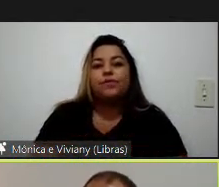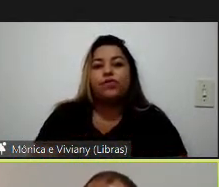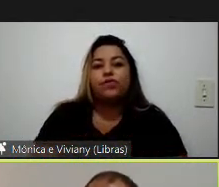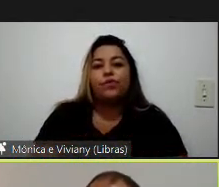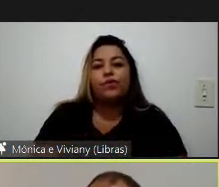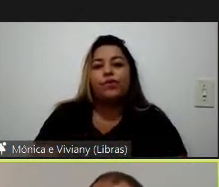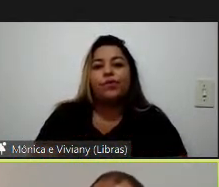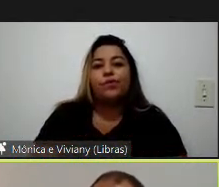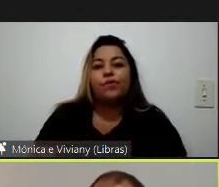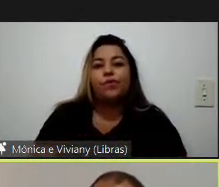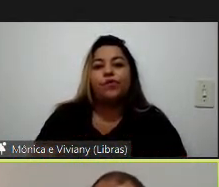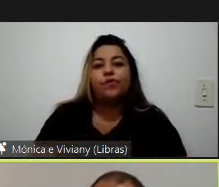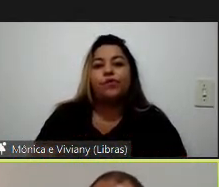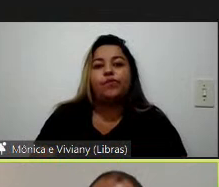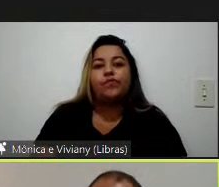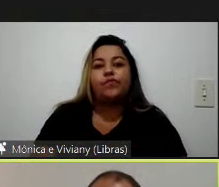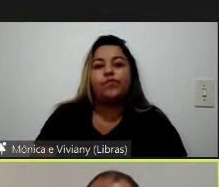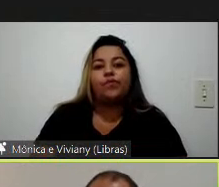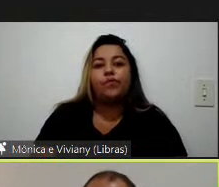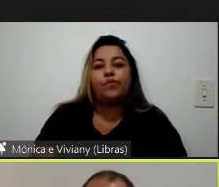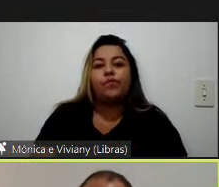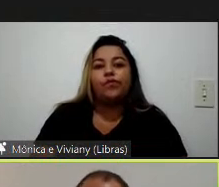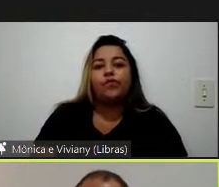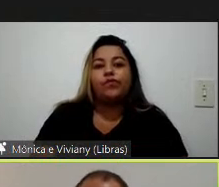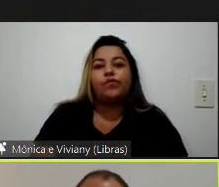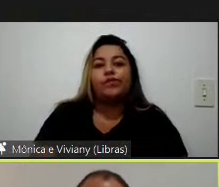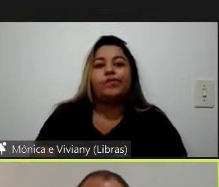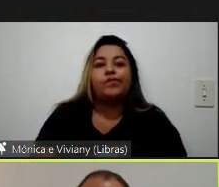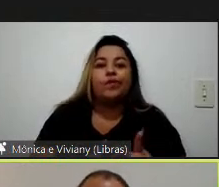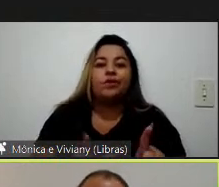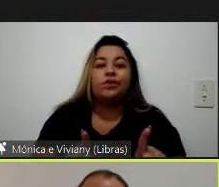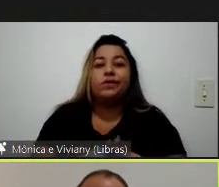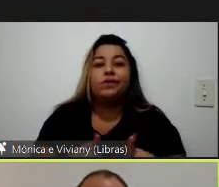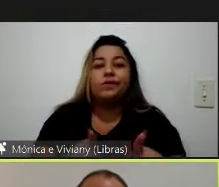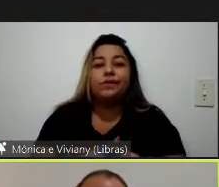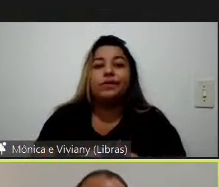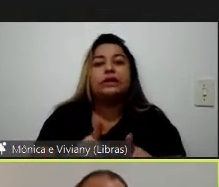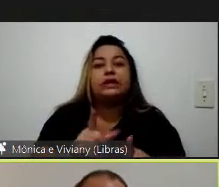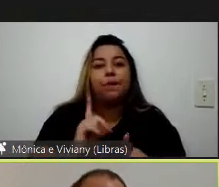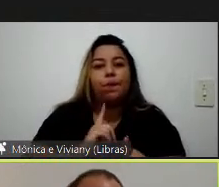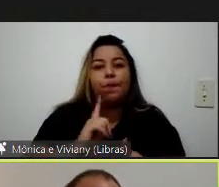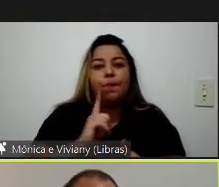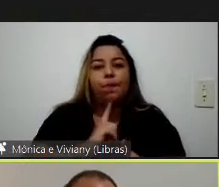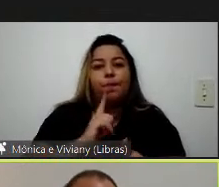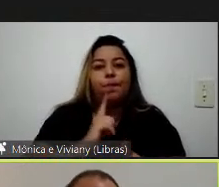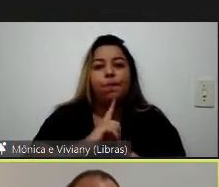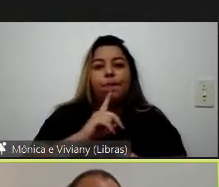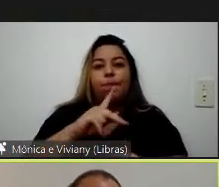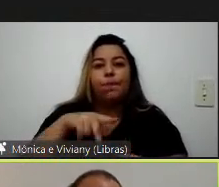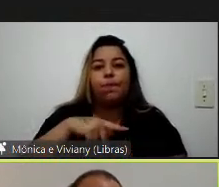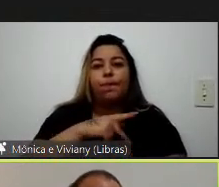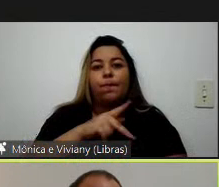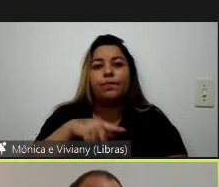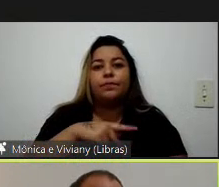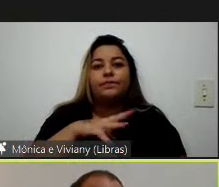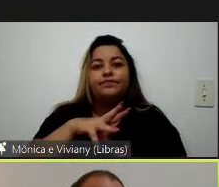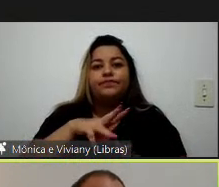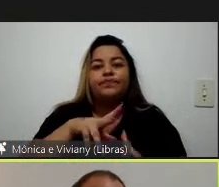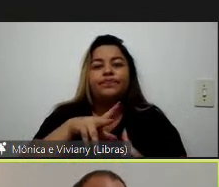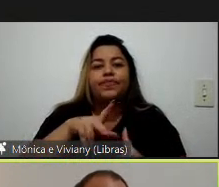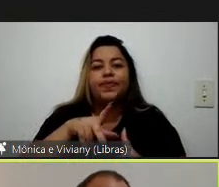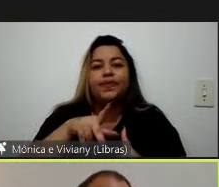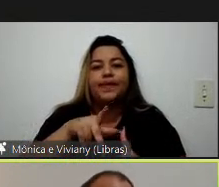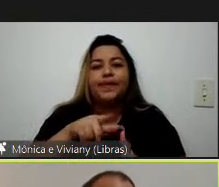non-adequate nutrition persist in many countries worldwide. For example, more than 800 million people worldwide